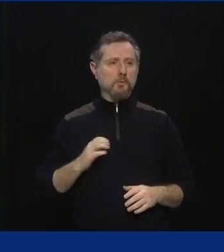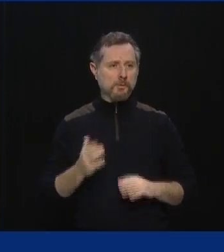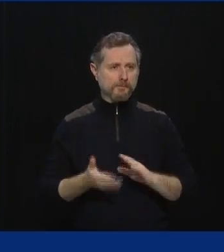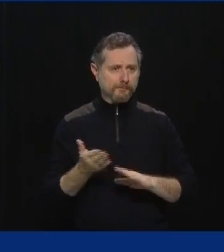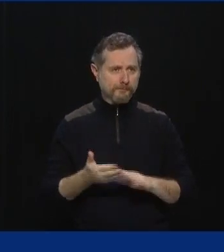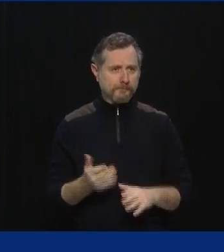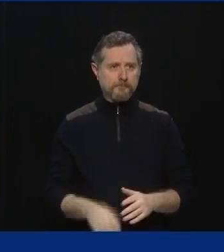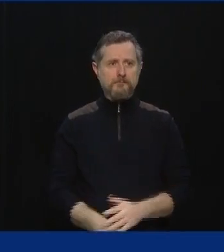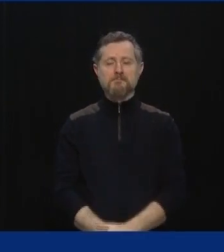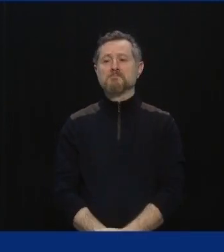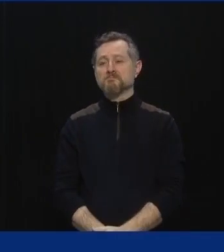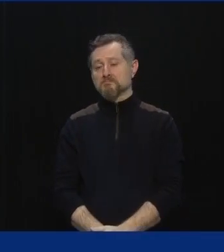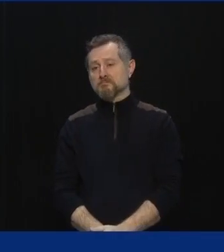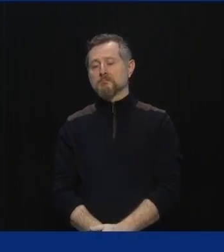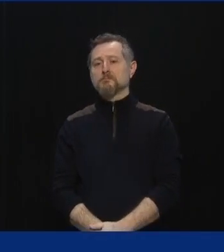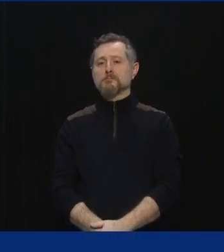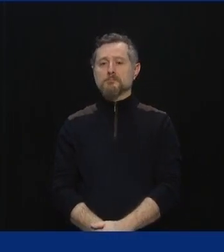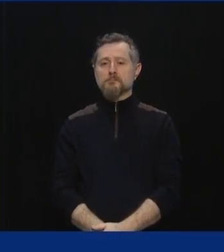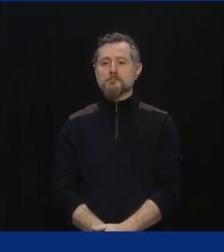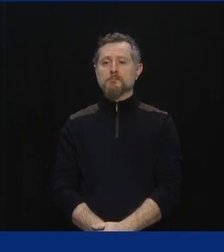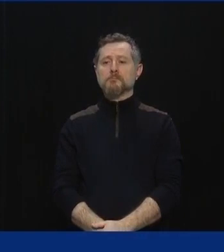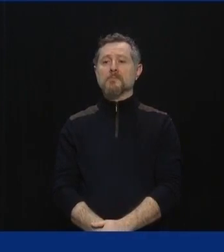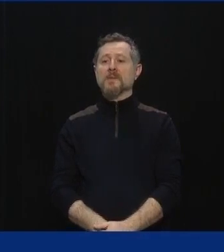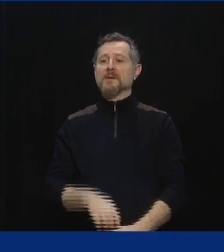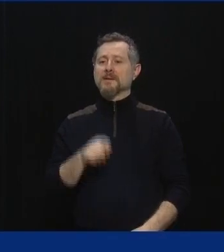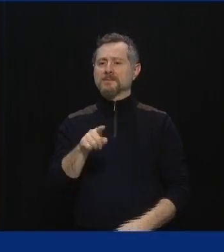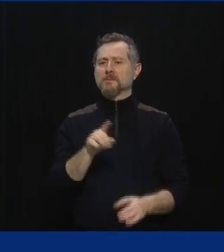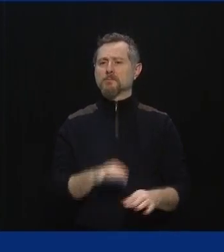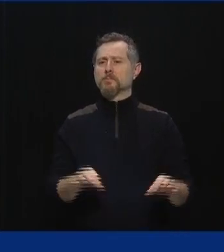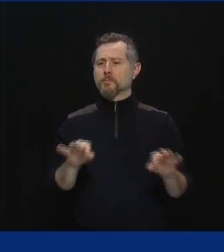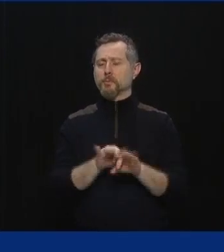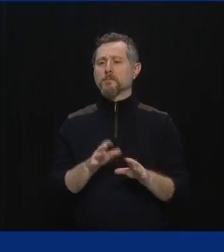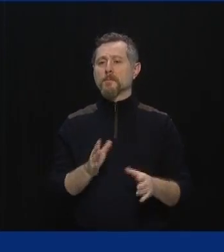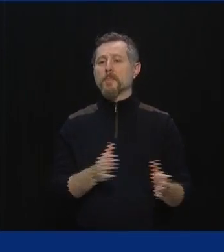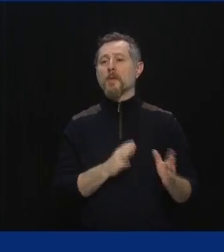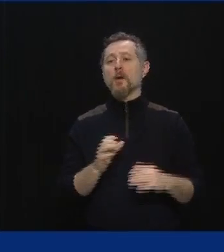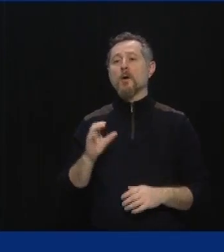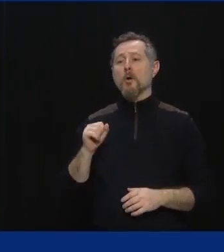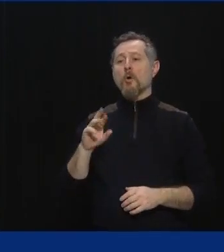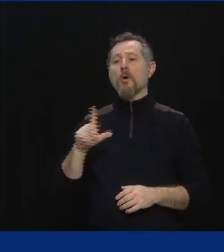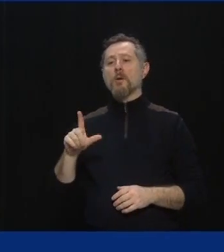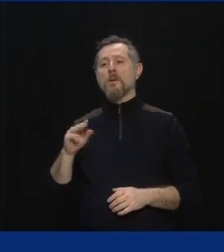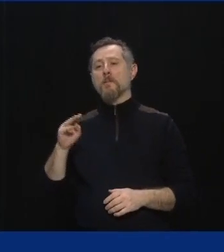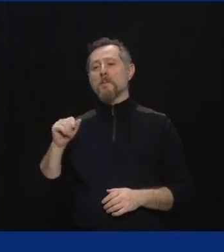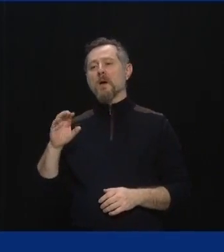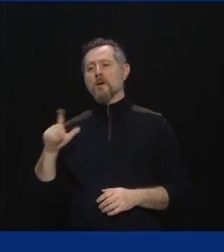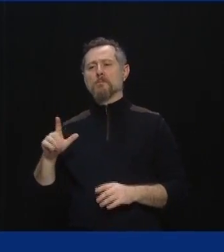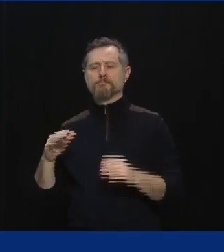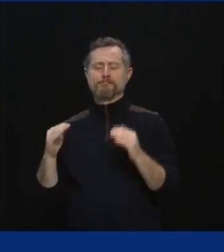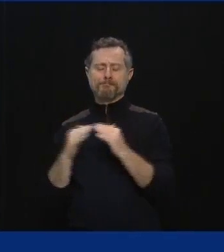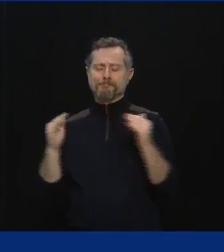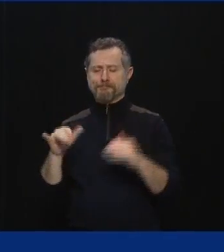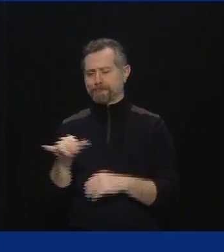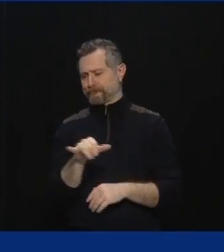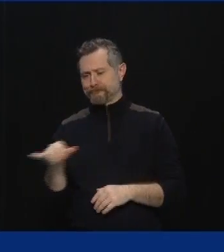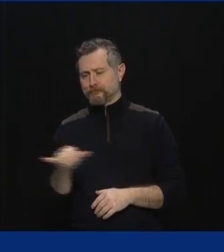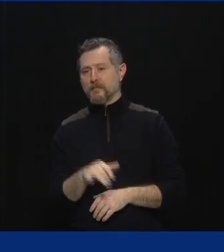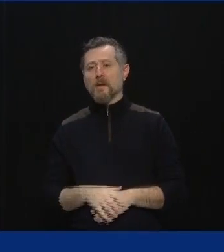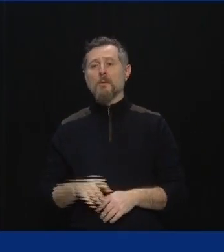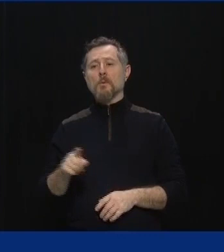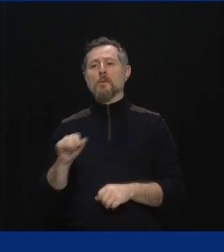Carl McCall. His left and right hand at times.